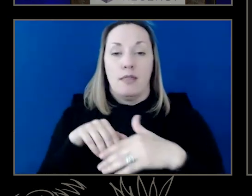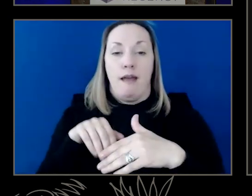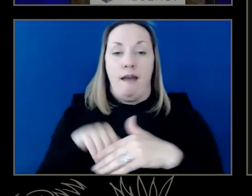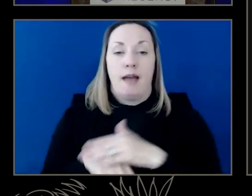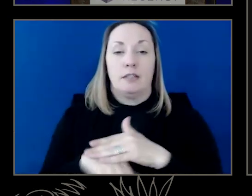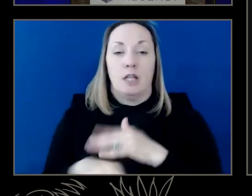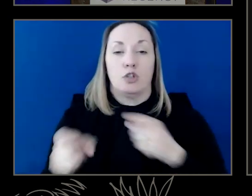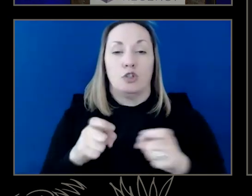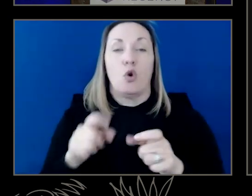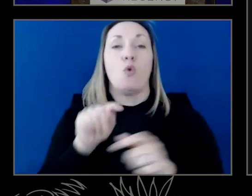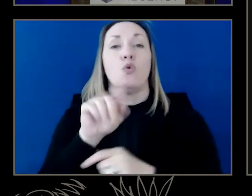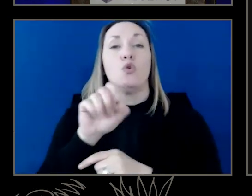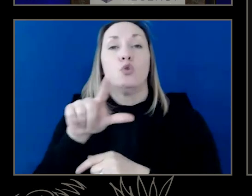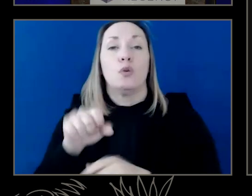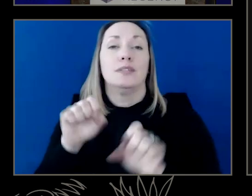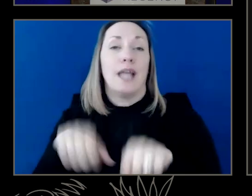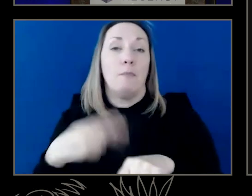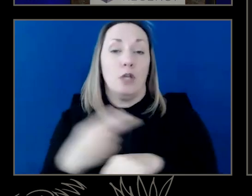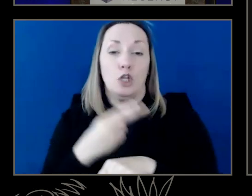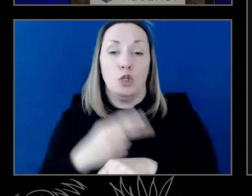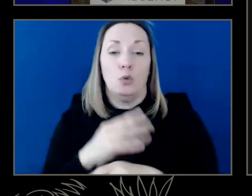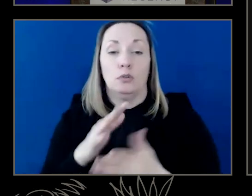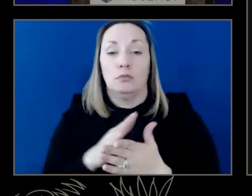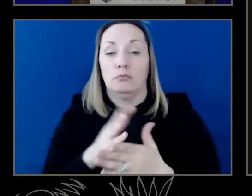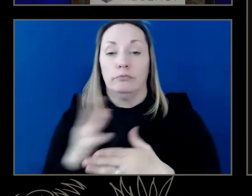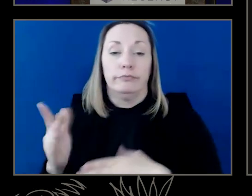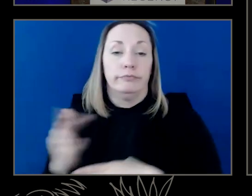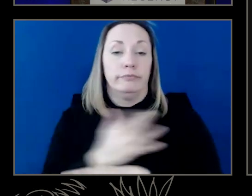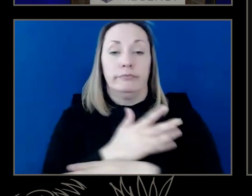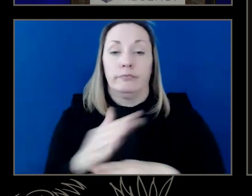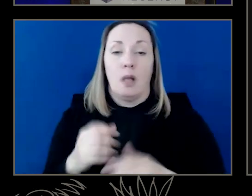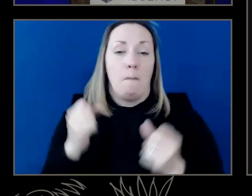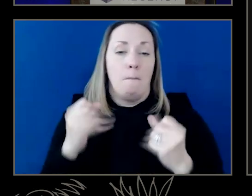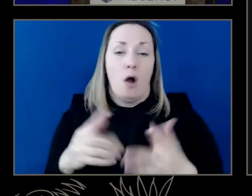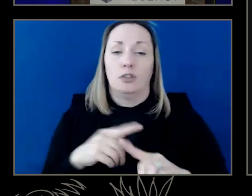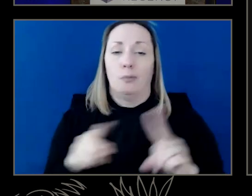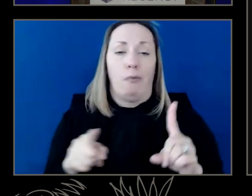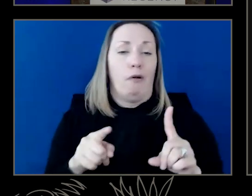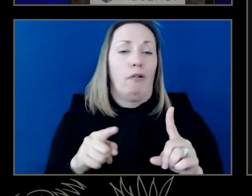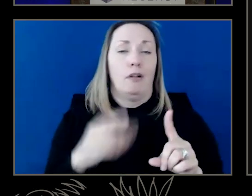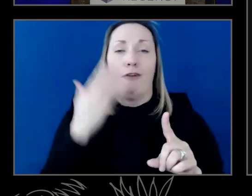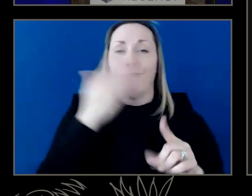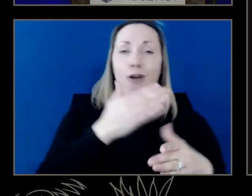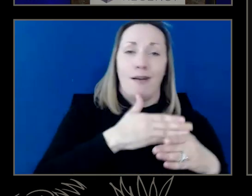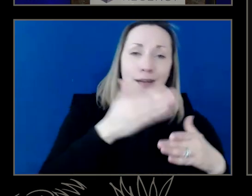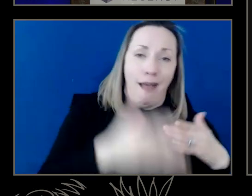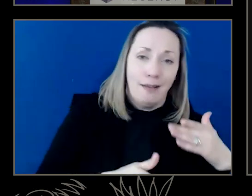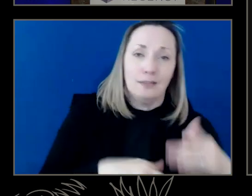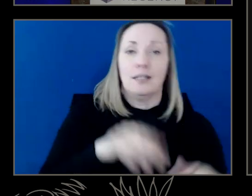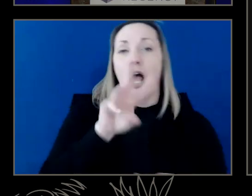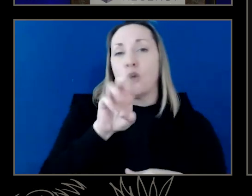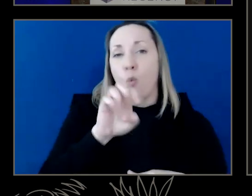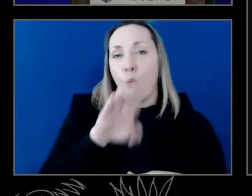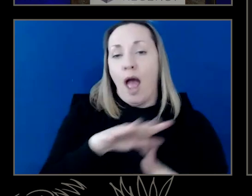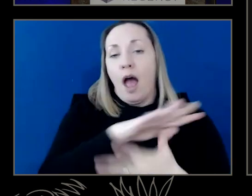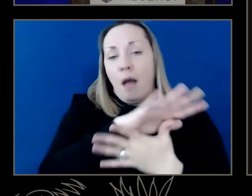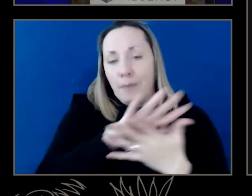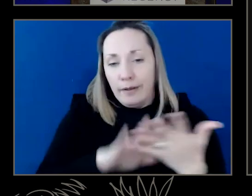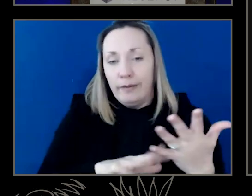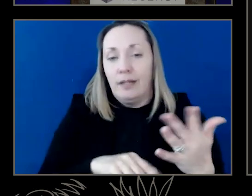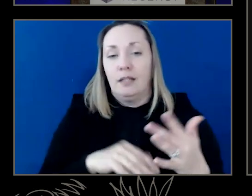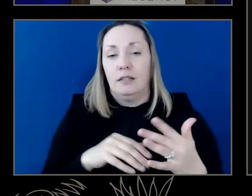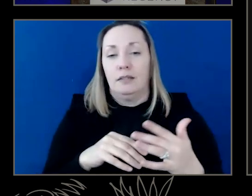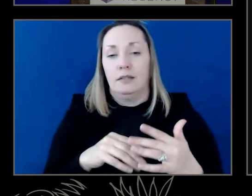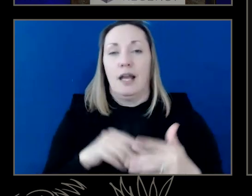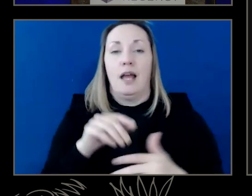applied across all backend services and multiple front ends like your web and mobile and so on, and without any rule